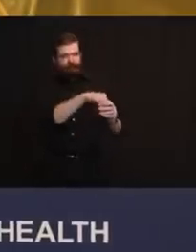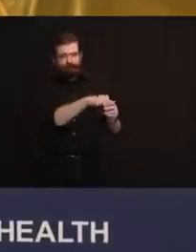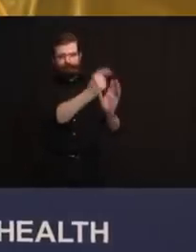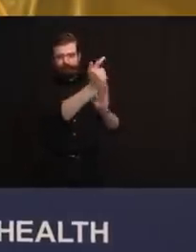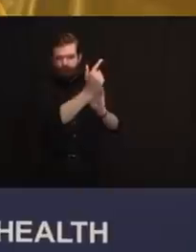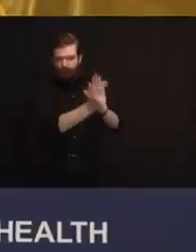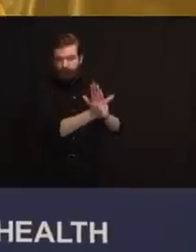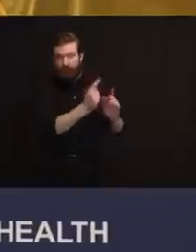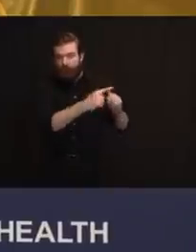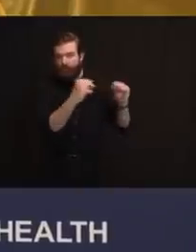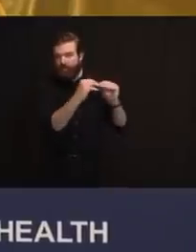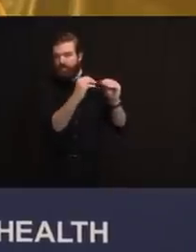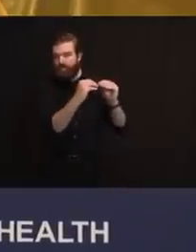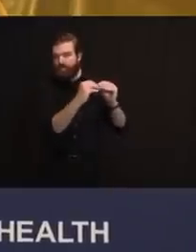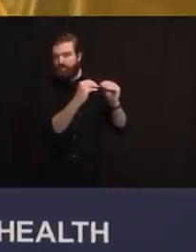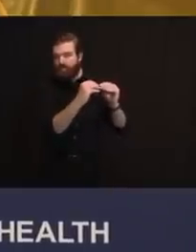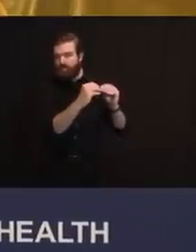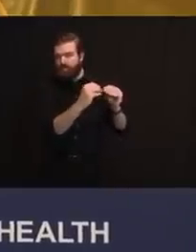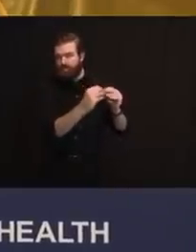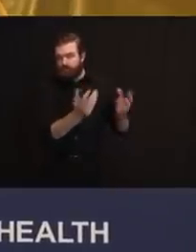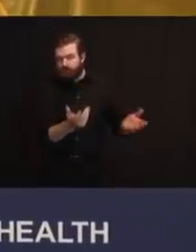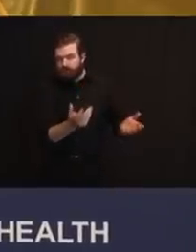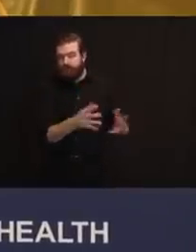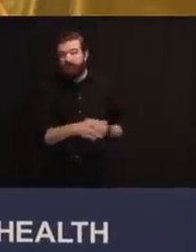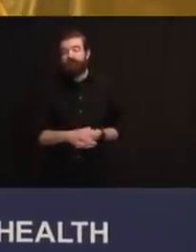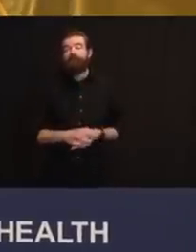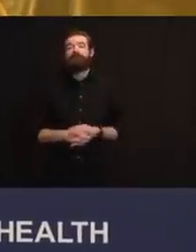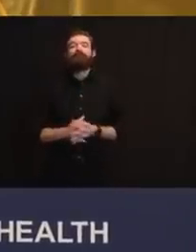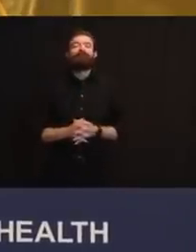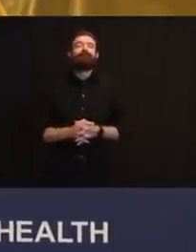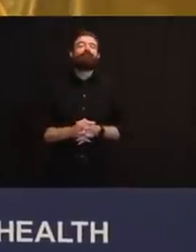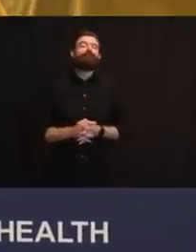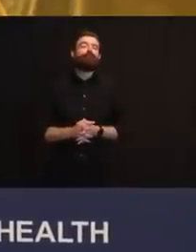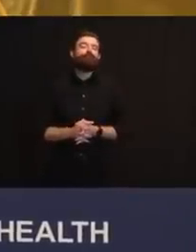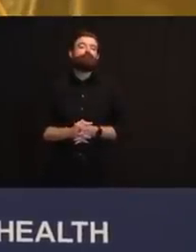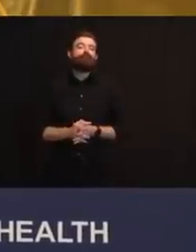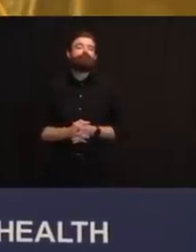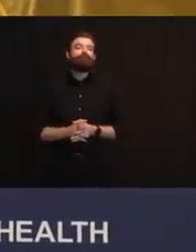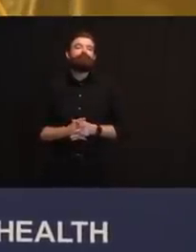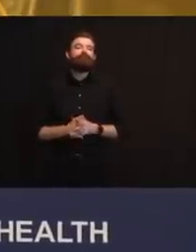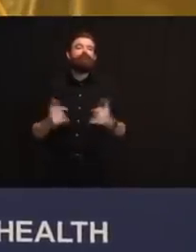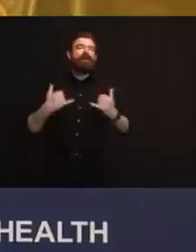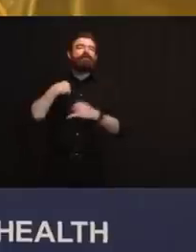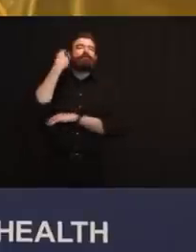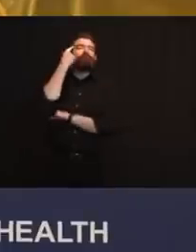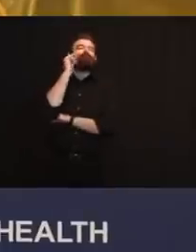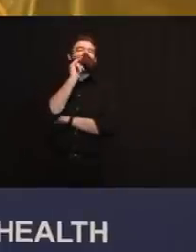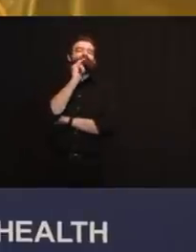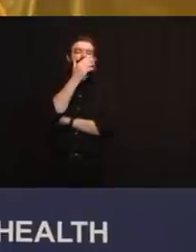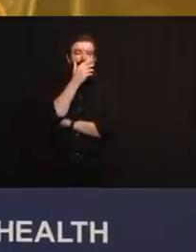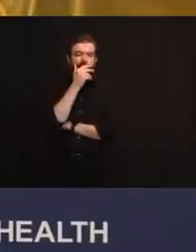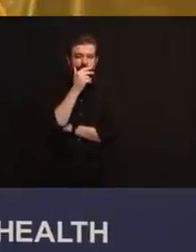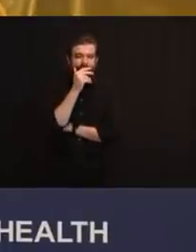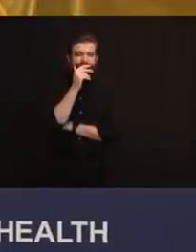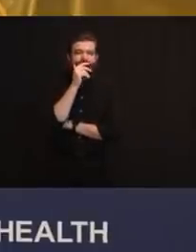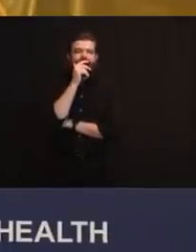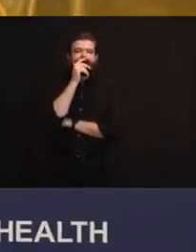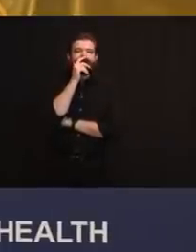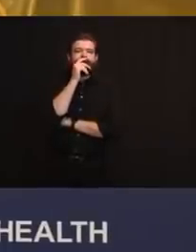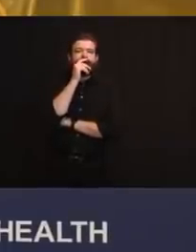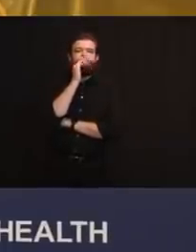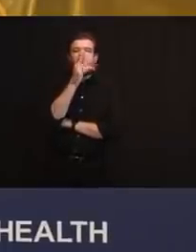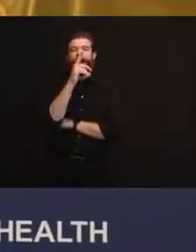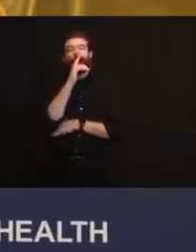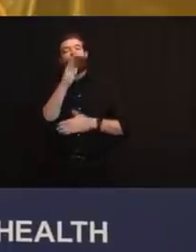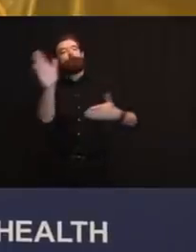that has changed, it's a little bit, I was thinking today, it's a little bit like we're describing a painting that we're painting. And